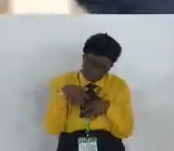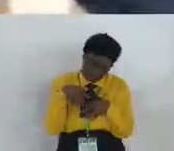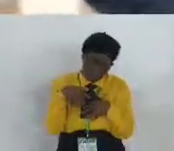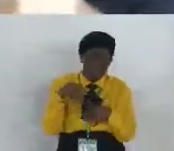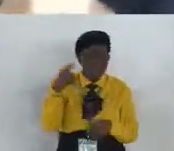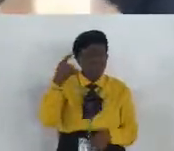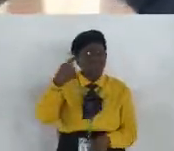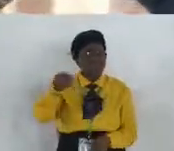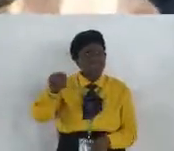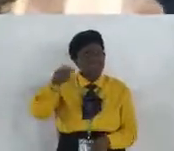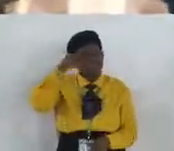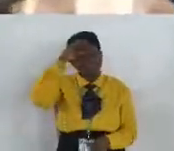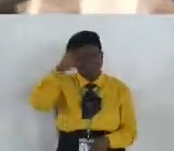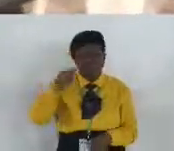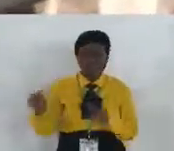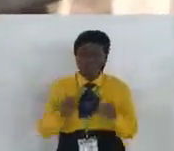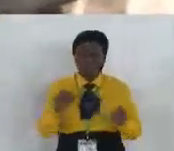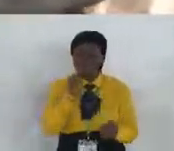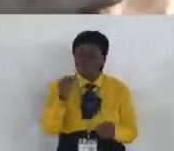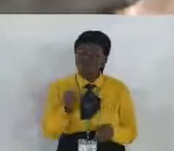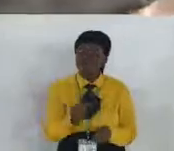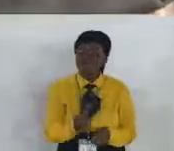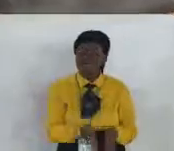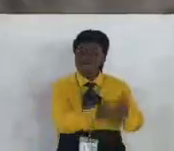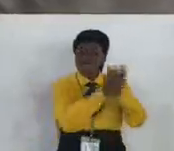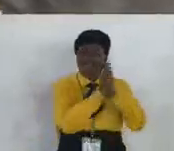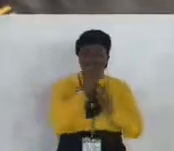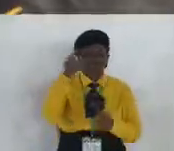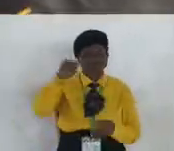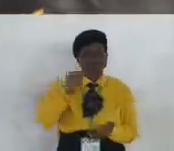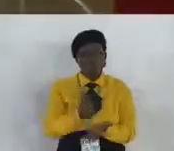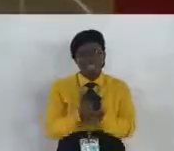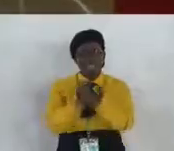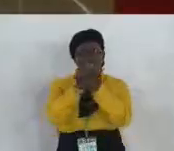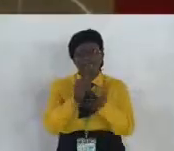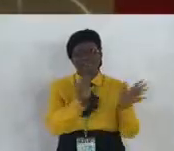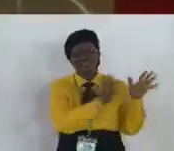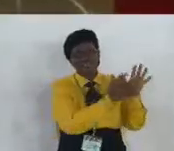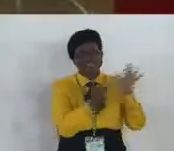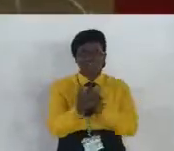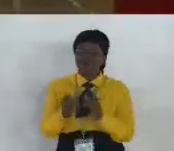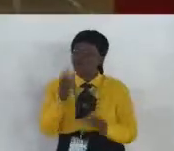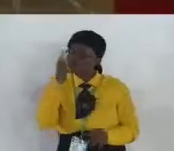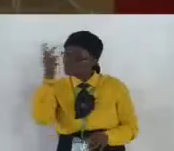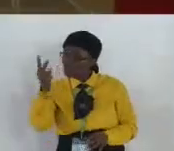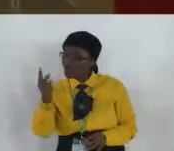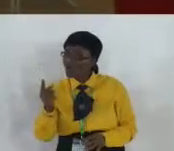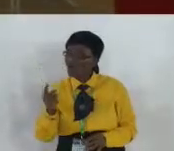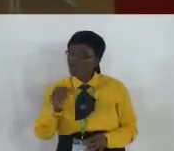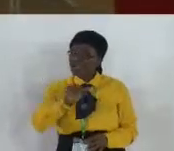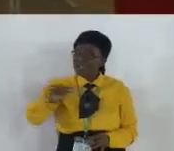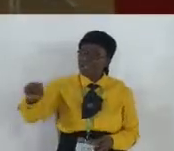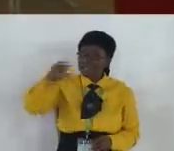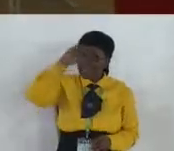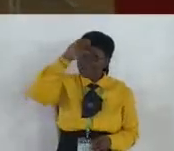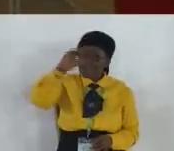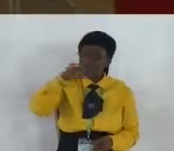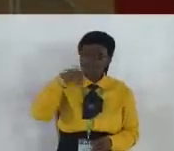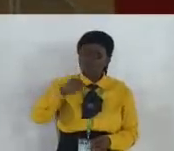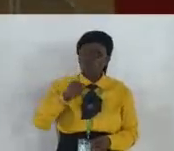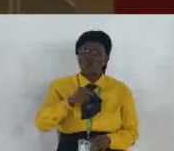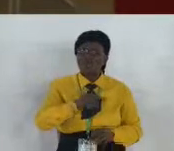the man didn't ask for help. Jesus saw a man who could not clap